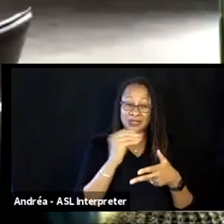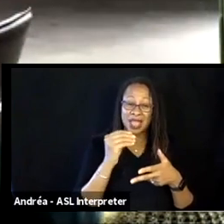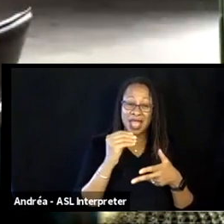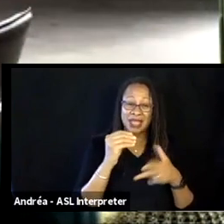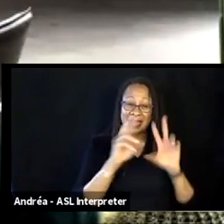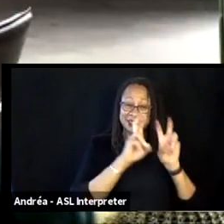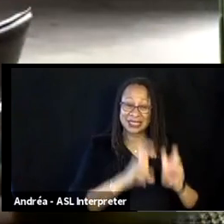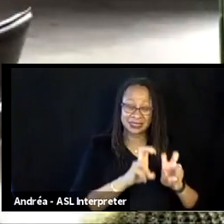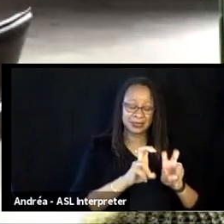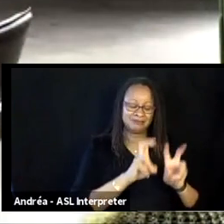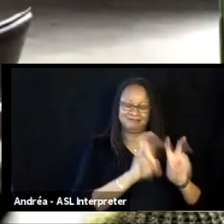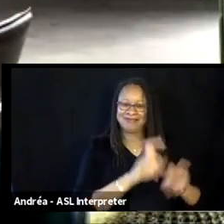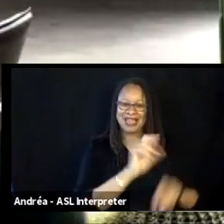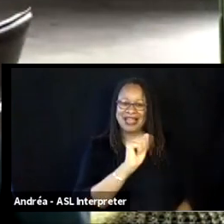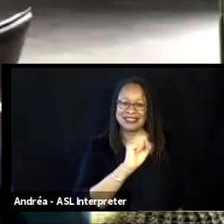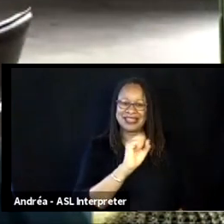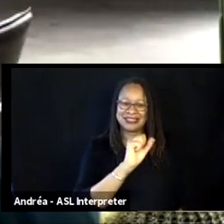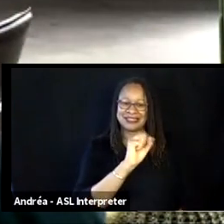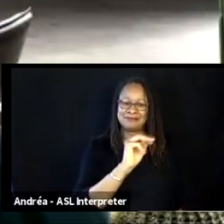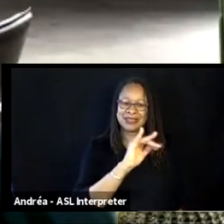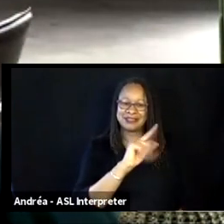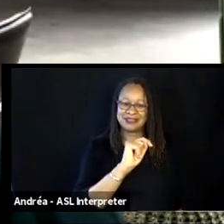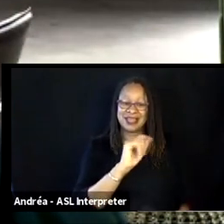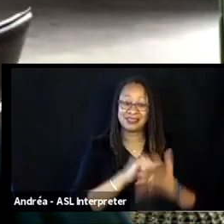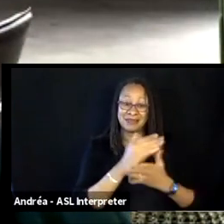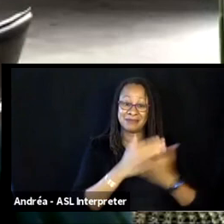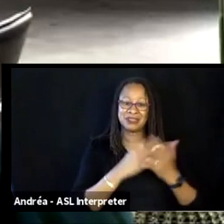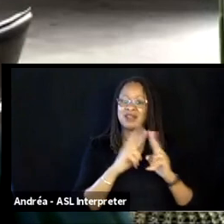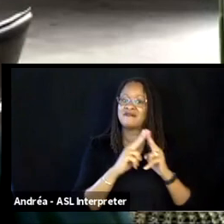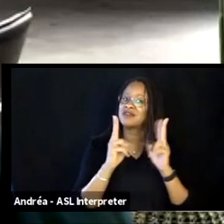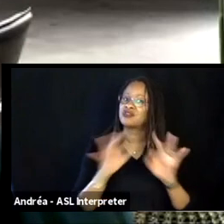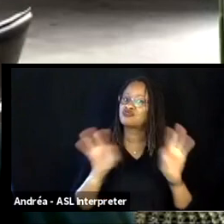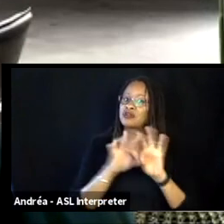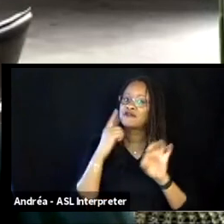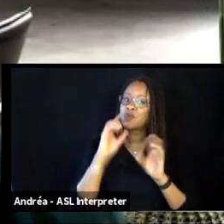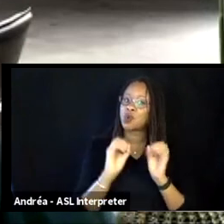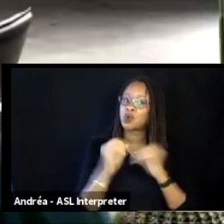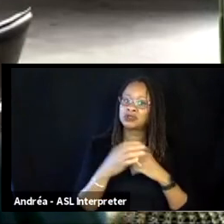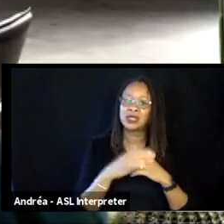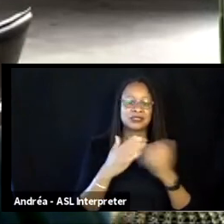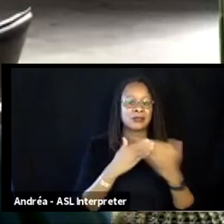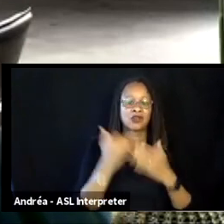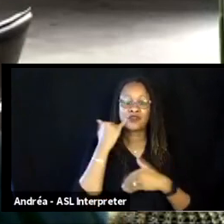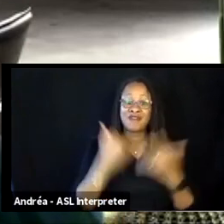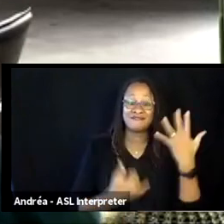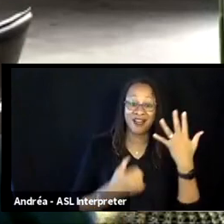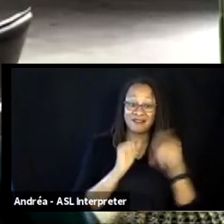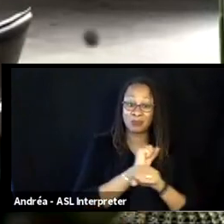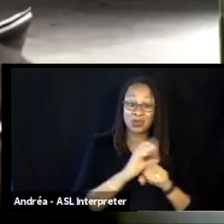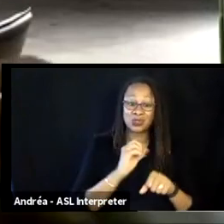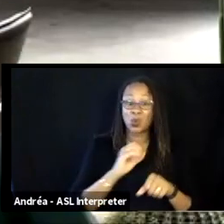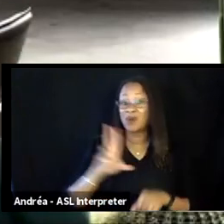that assessment piece is so critical for organizations, whether you have 5 employees or 50,000,